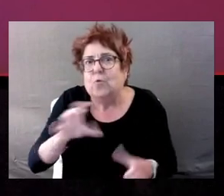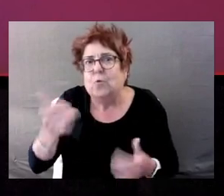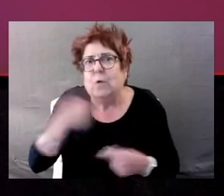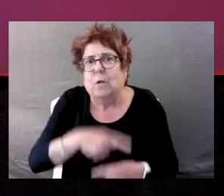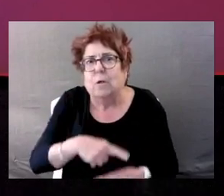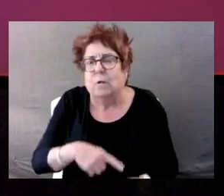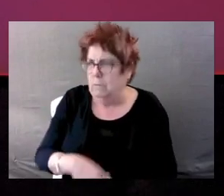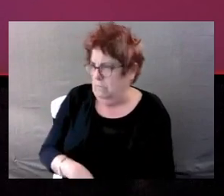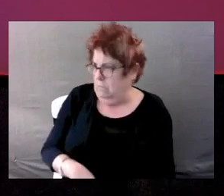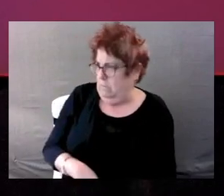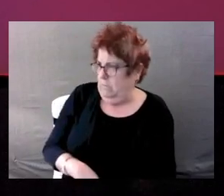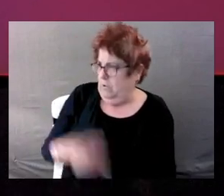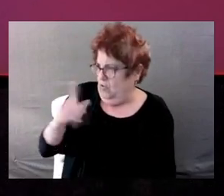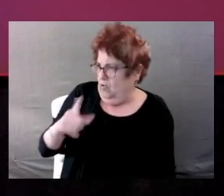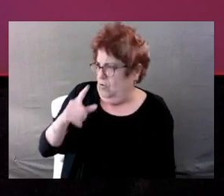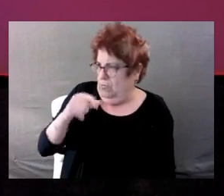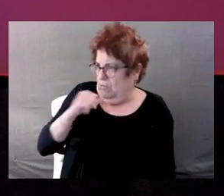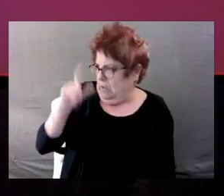supposed to be working?